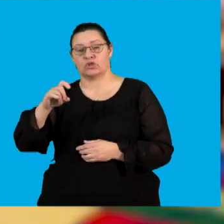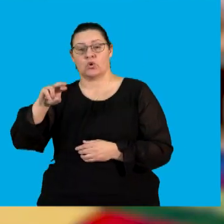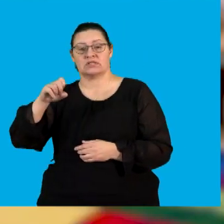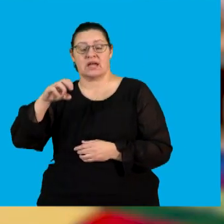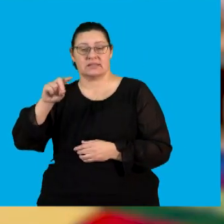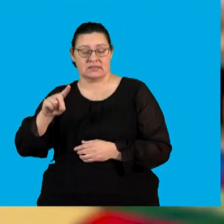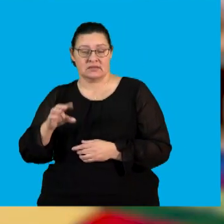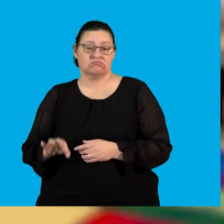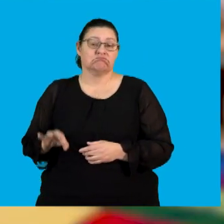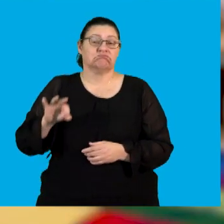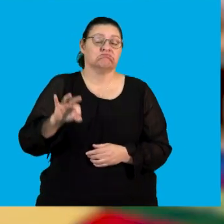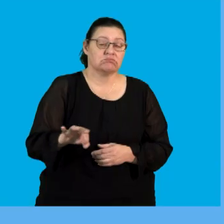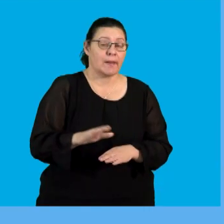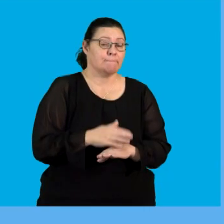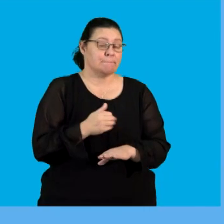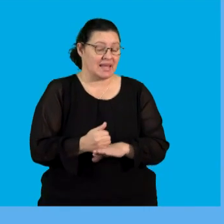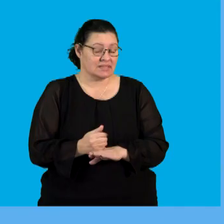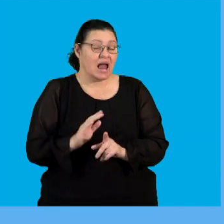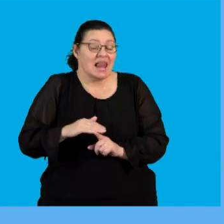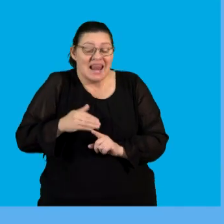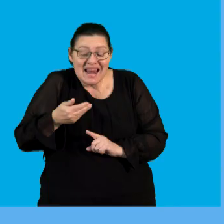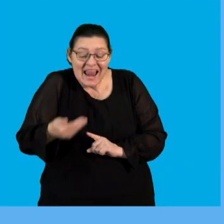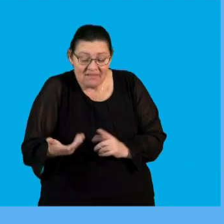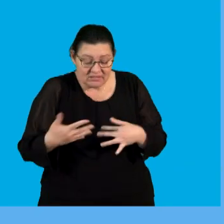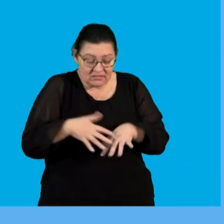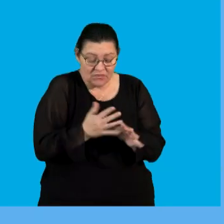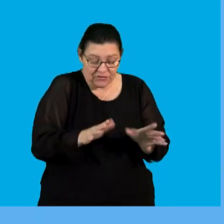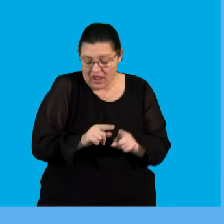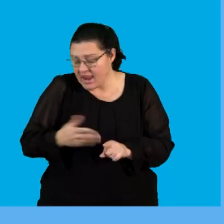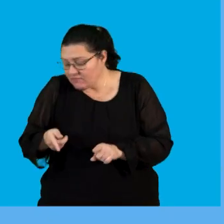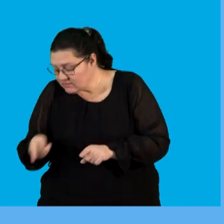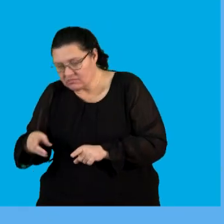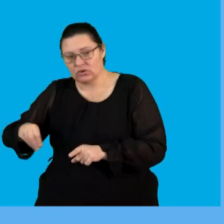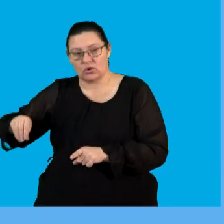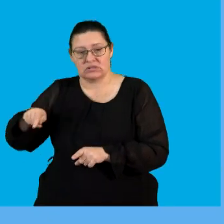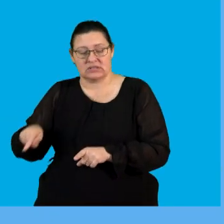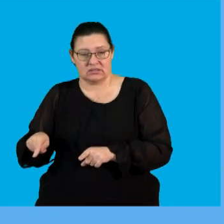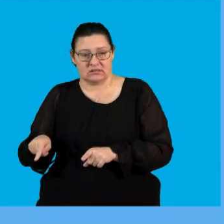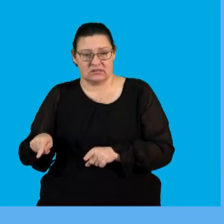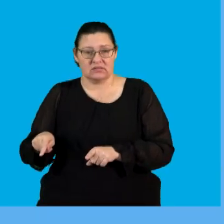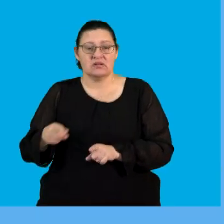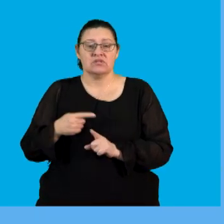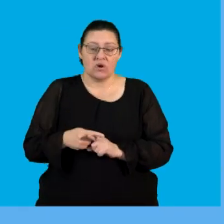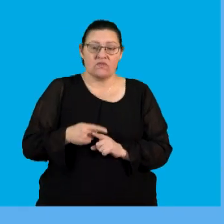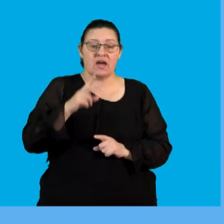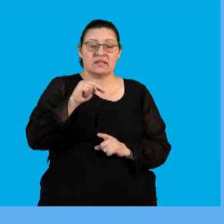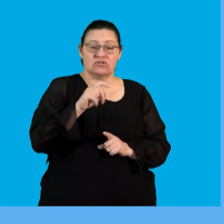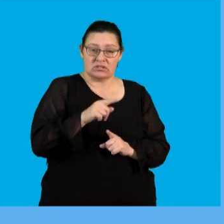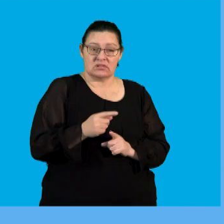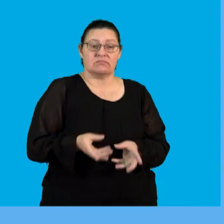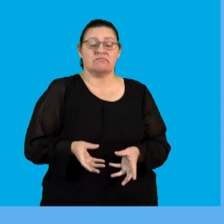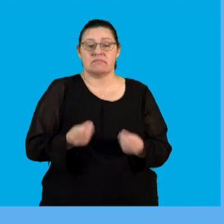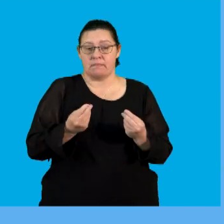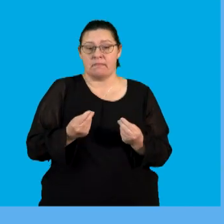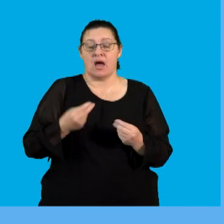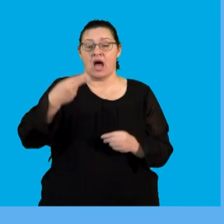has been contributed by the base, the remainder becomes the salt. So in this case, once the nitric acid has contributed